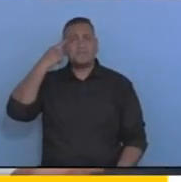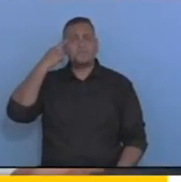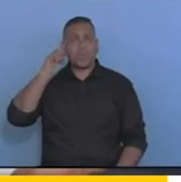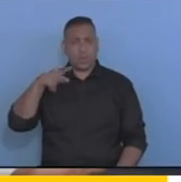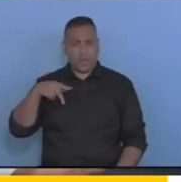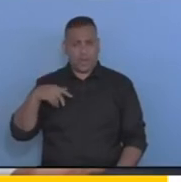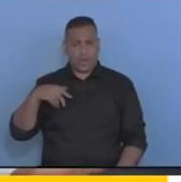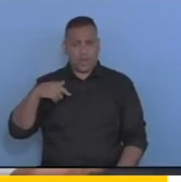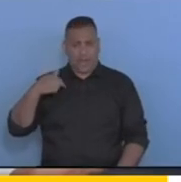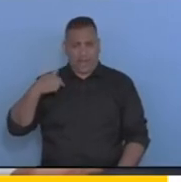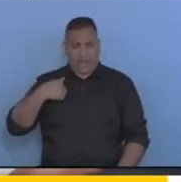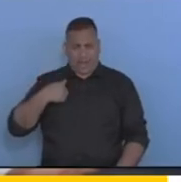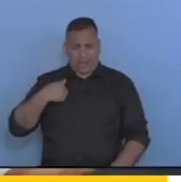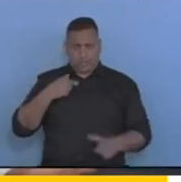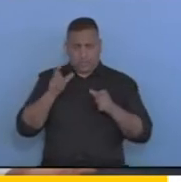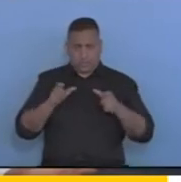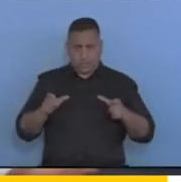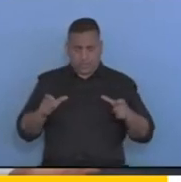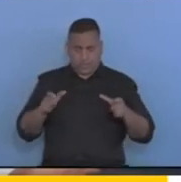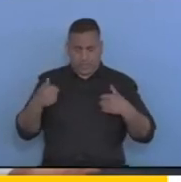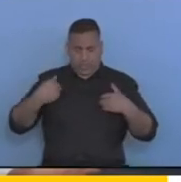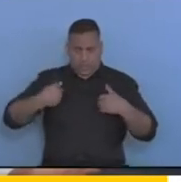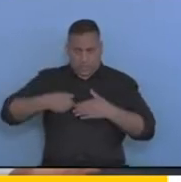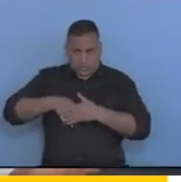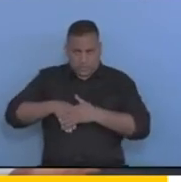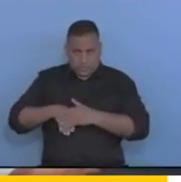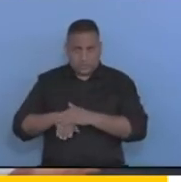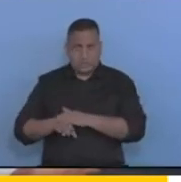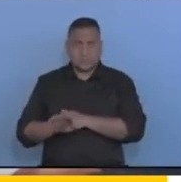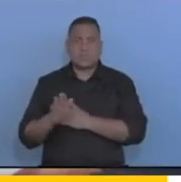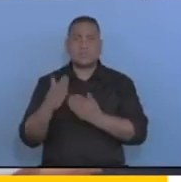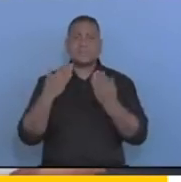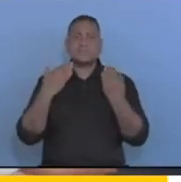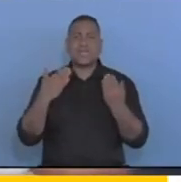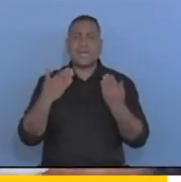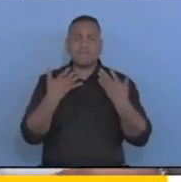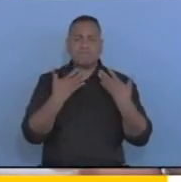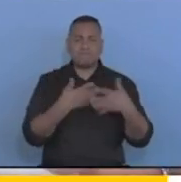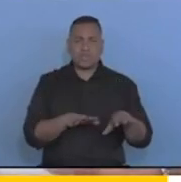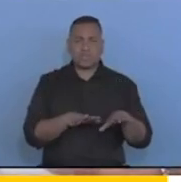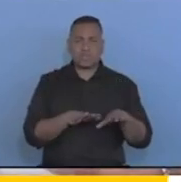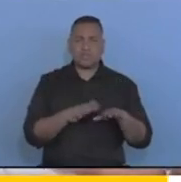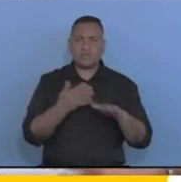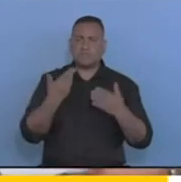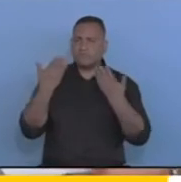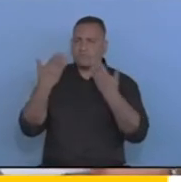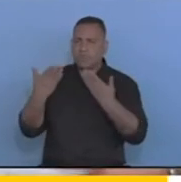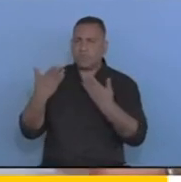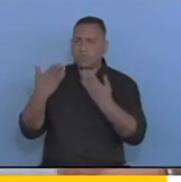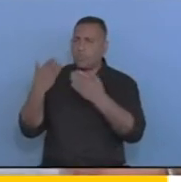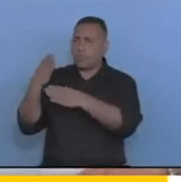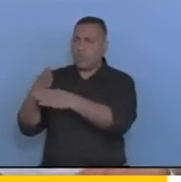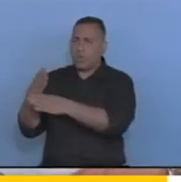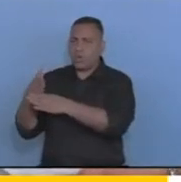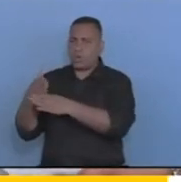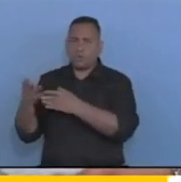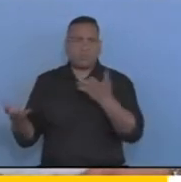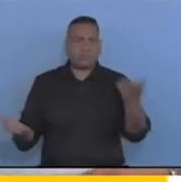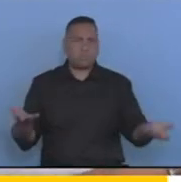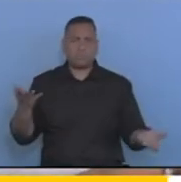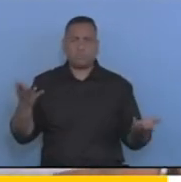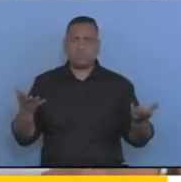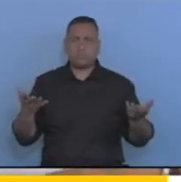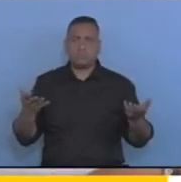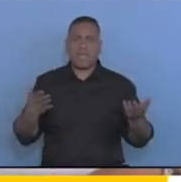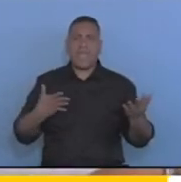possible sector could I step in once I leave here? Well, pretty much any manufacturing that